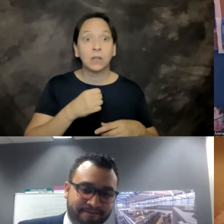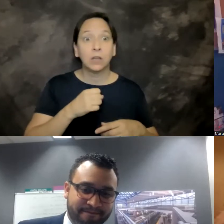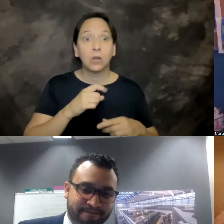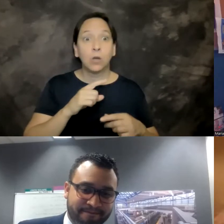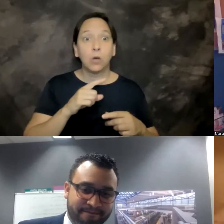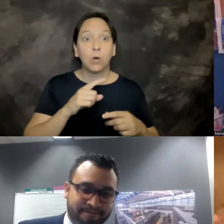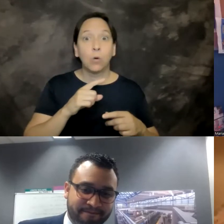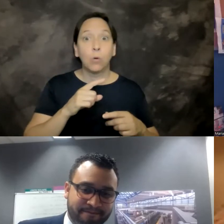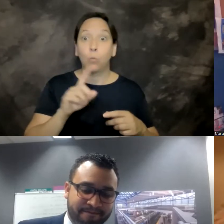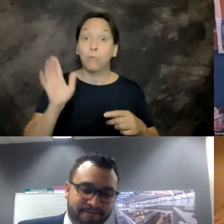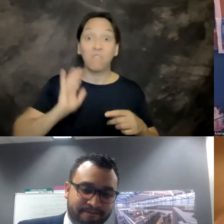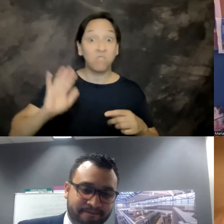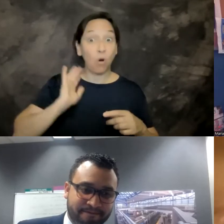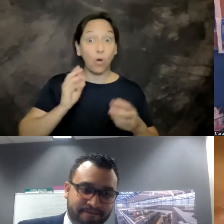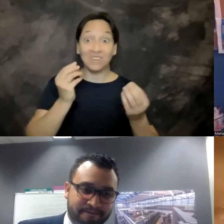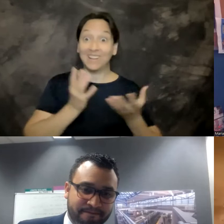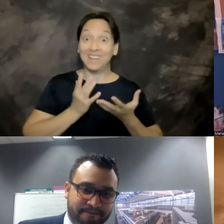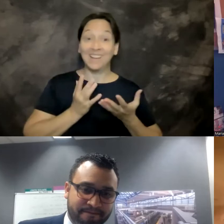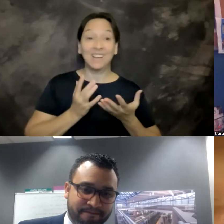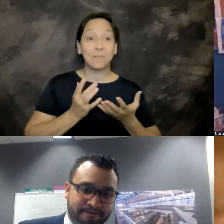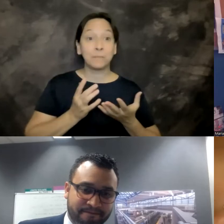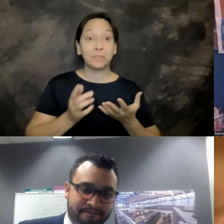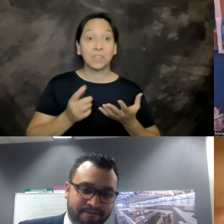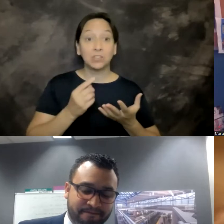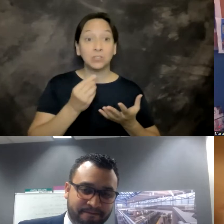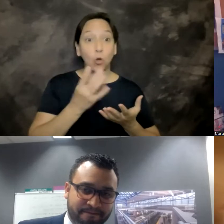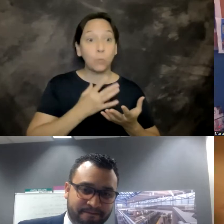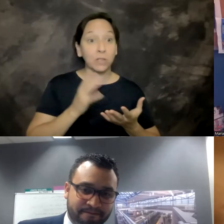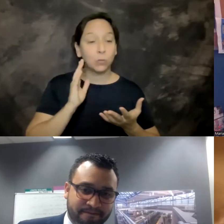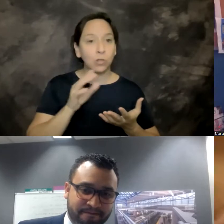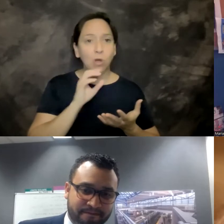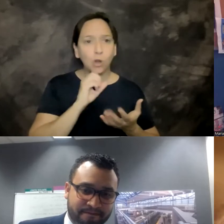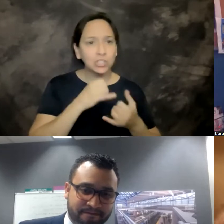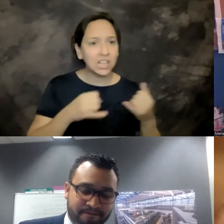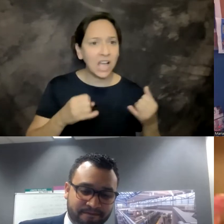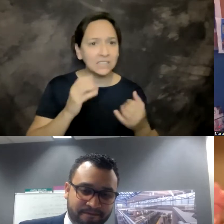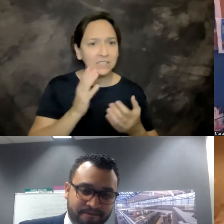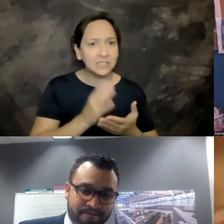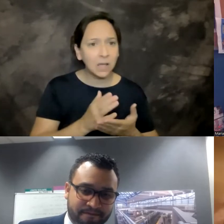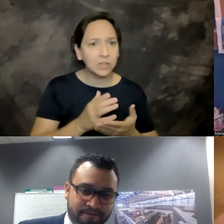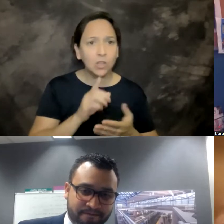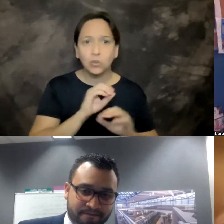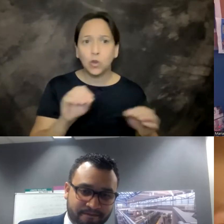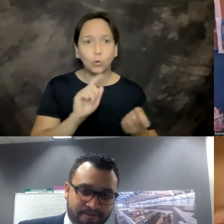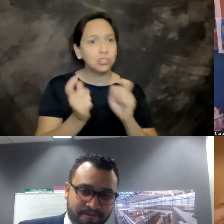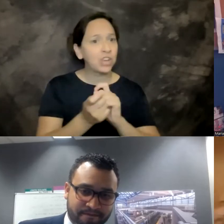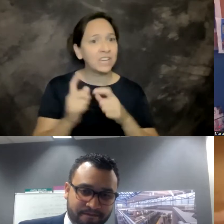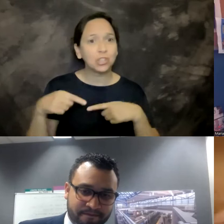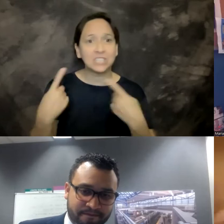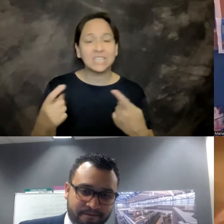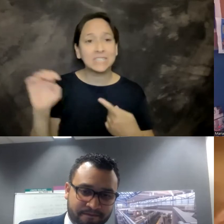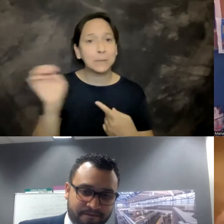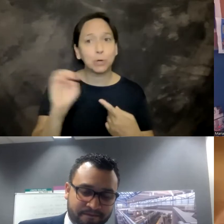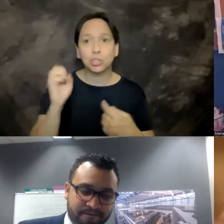bandage. We were told it would make the Orange Line stops, and it's not. You've made no changes since emergency shutdowns. I take this